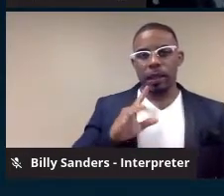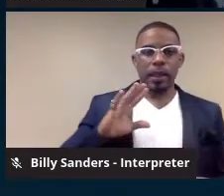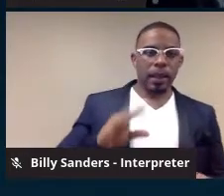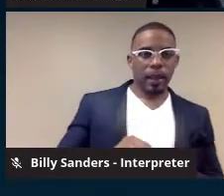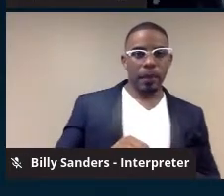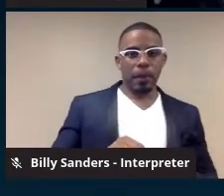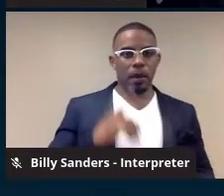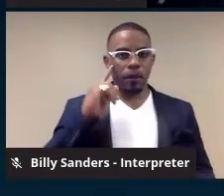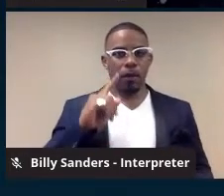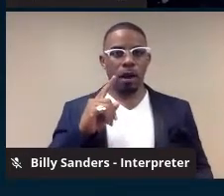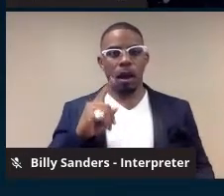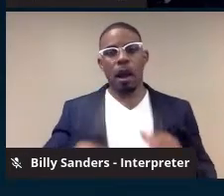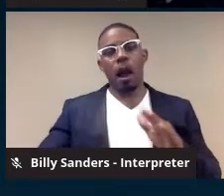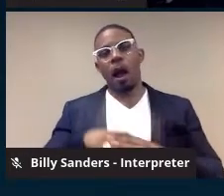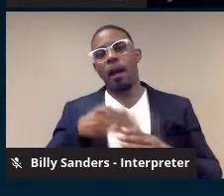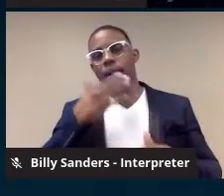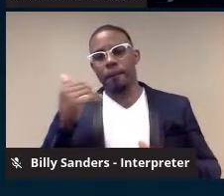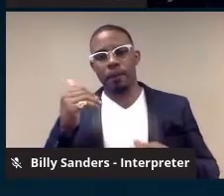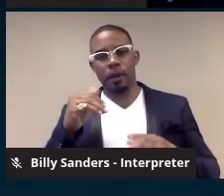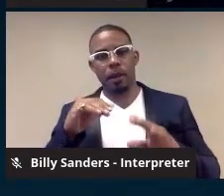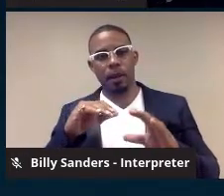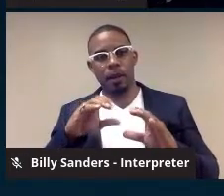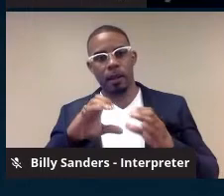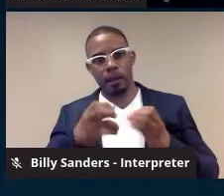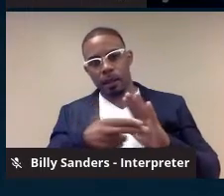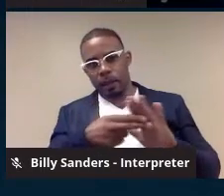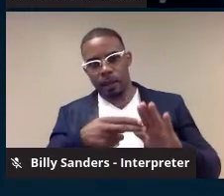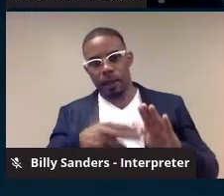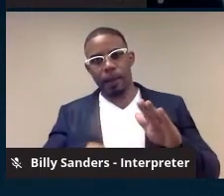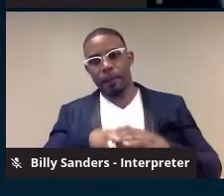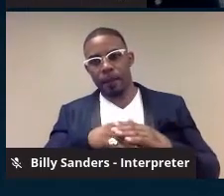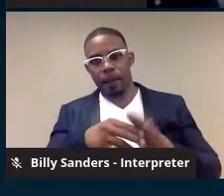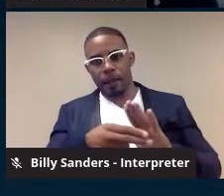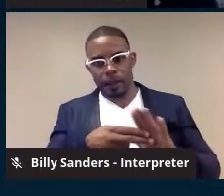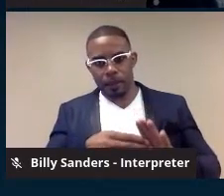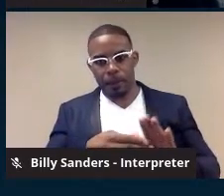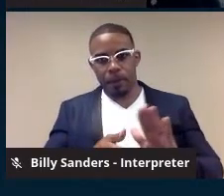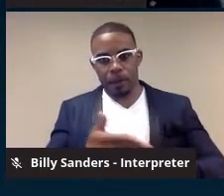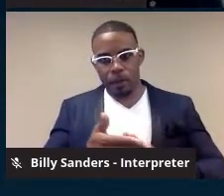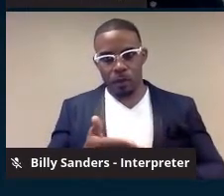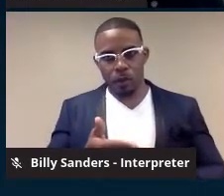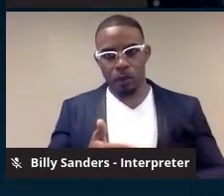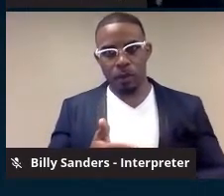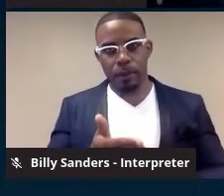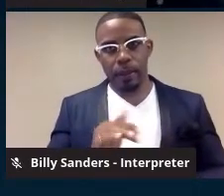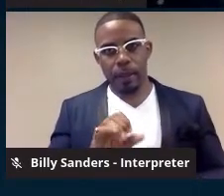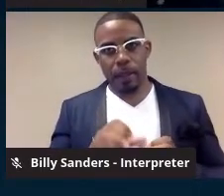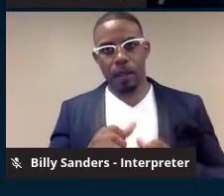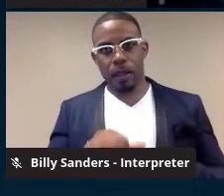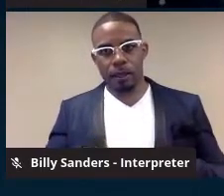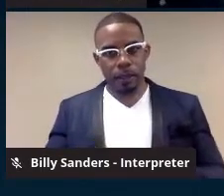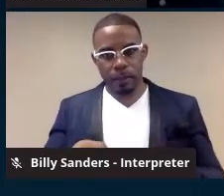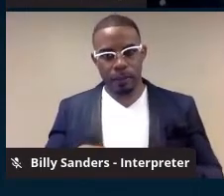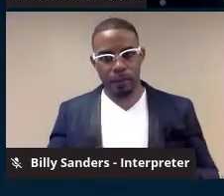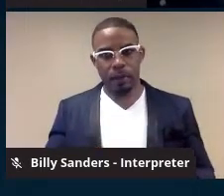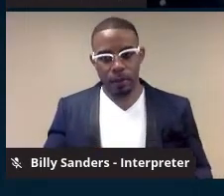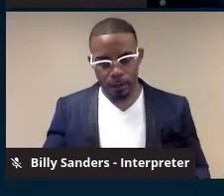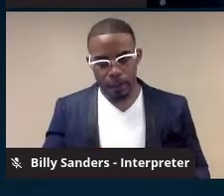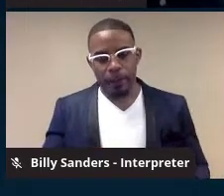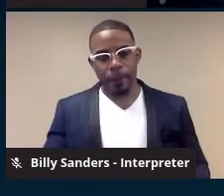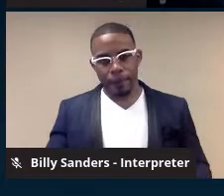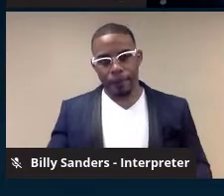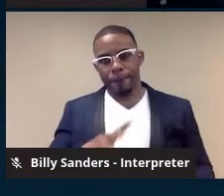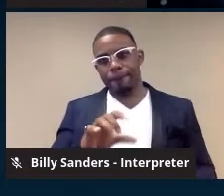bytecode for optimized fast download and maximum execution speed. So it's an open web standard that's supported across the web